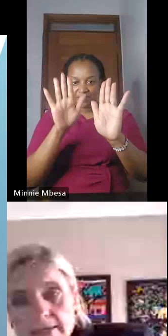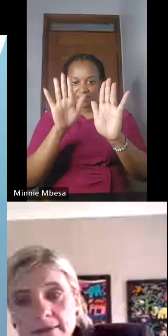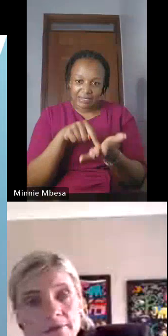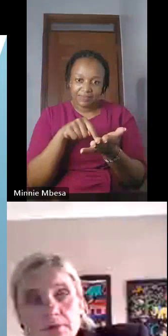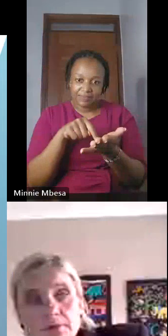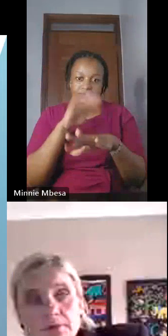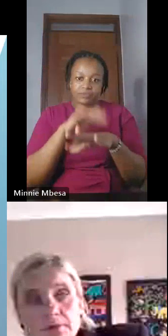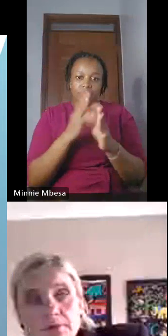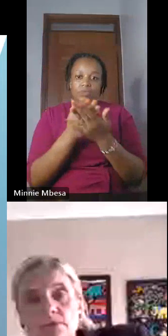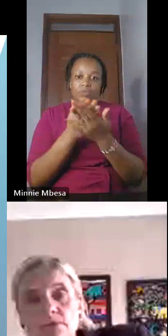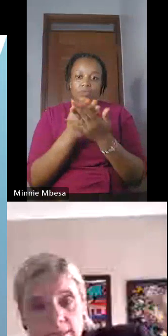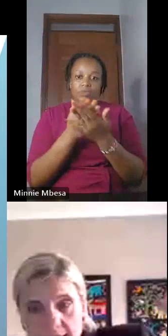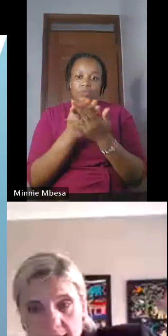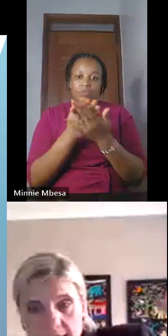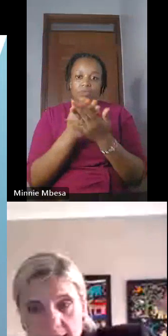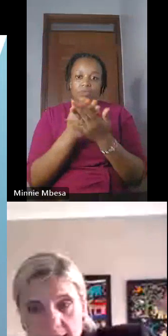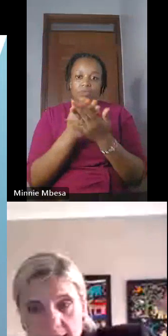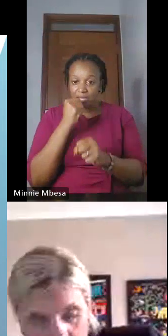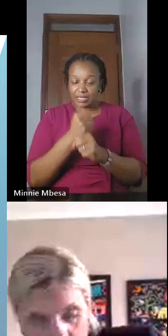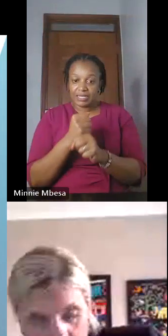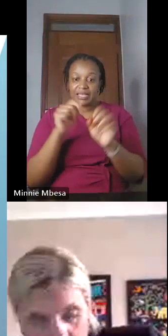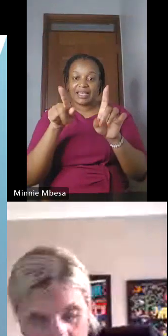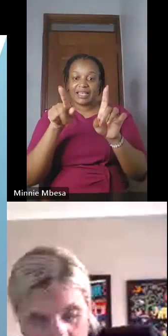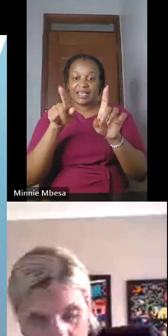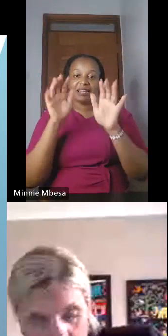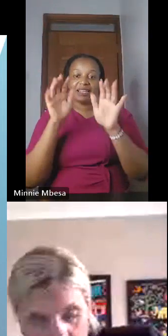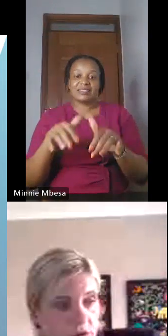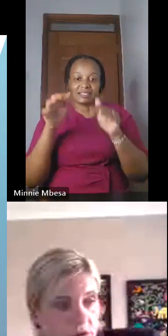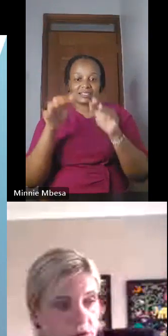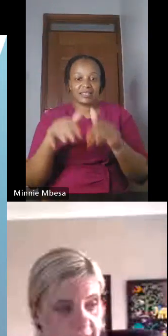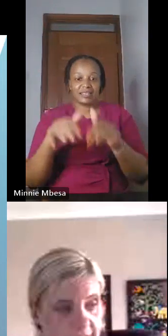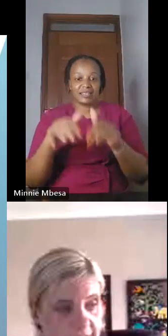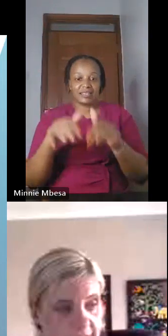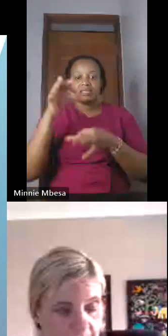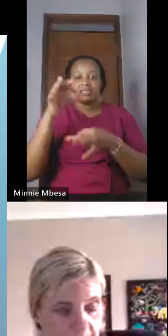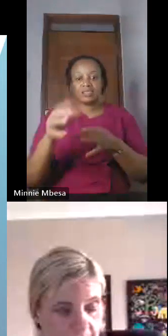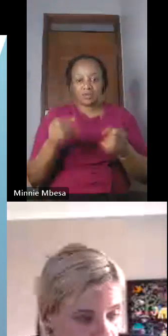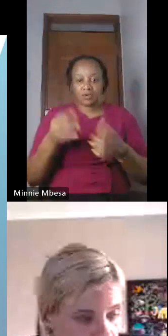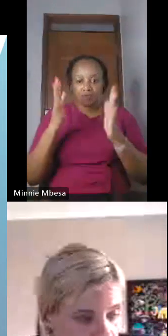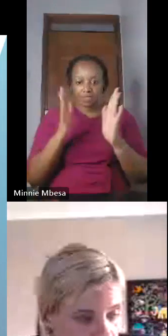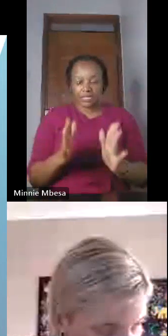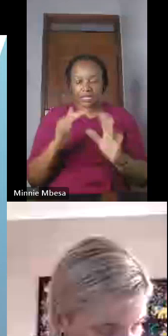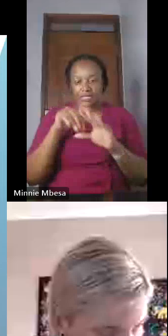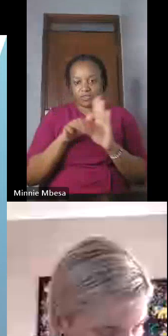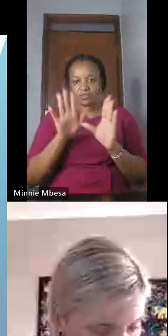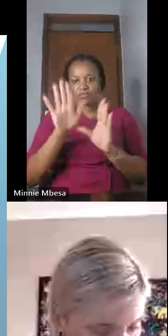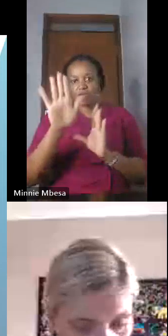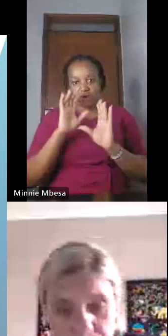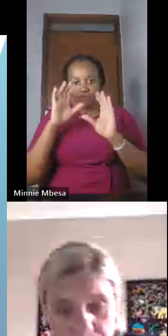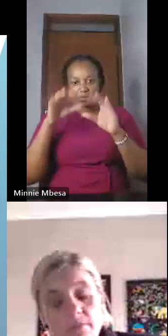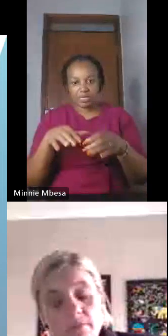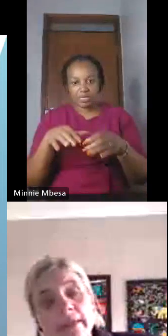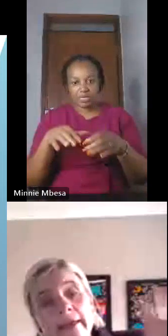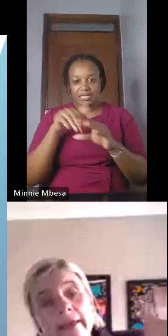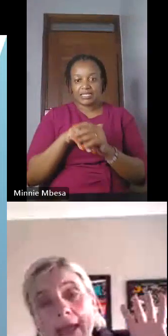working as an agricultural extension officer in your community in northern Kenya, for